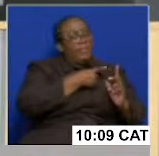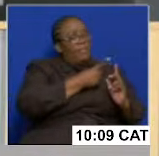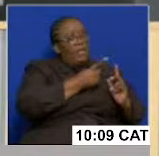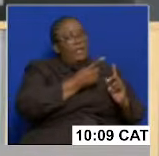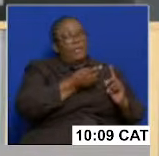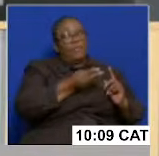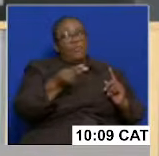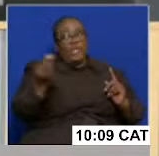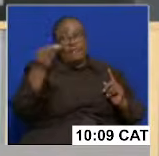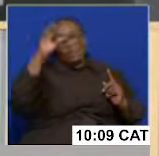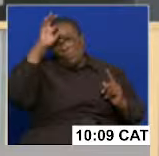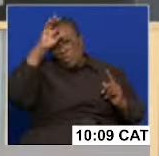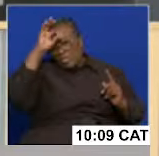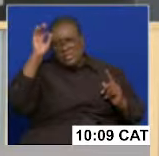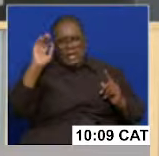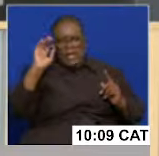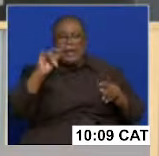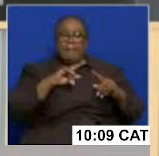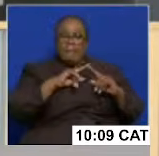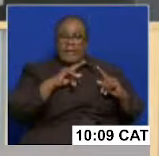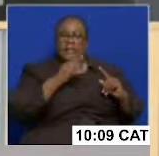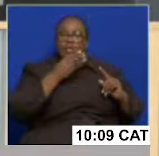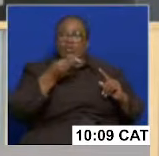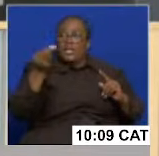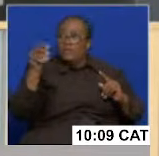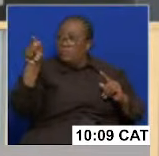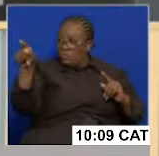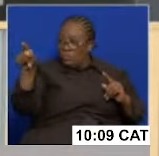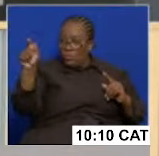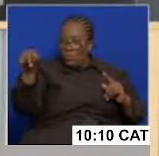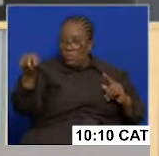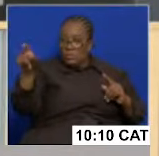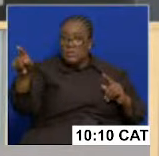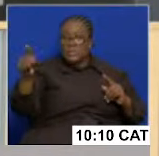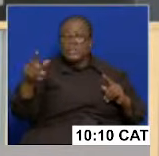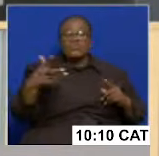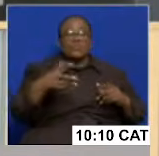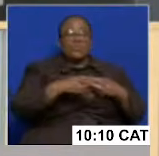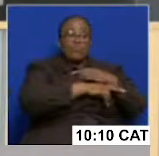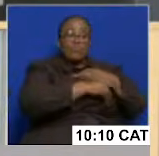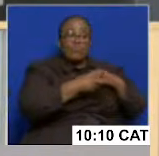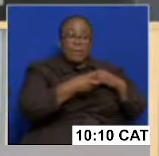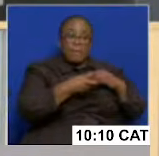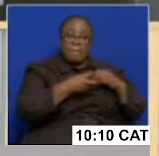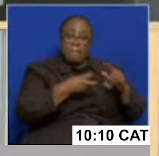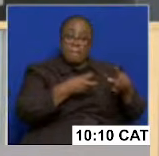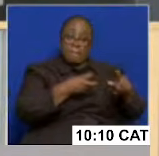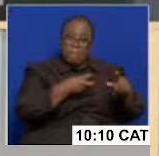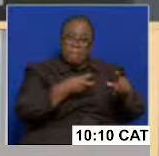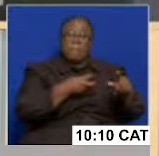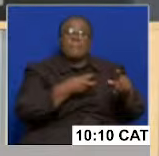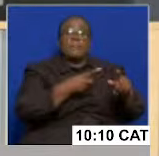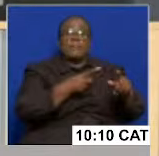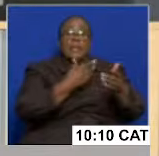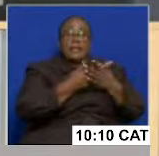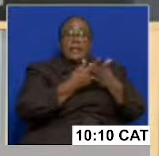so-called informer. So they were basically robbing the owner to give them to the informer. Is that correct?